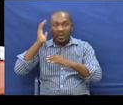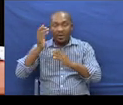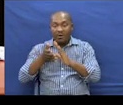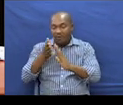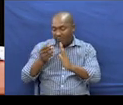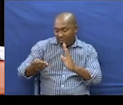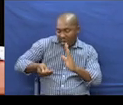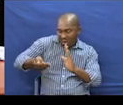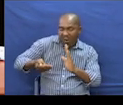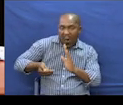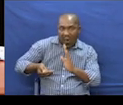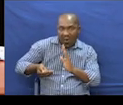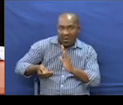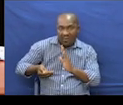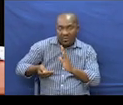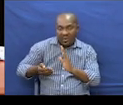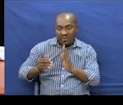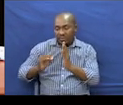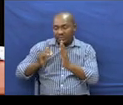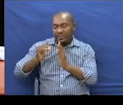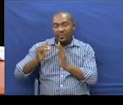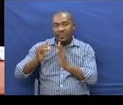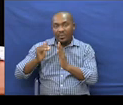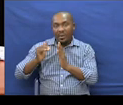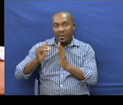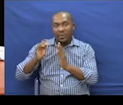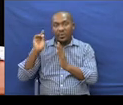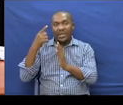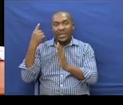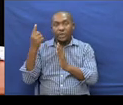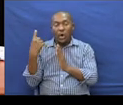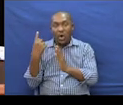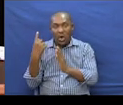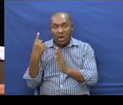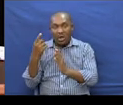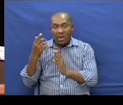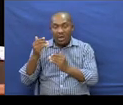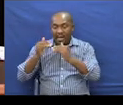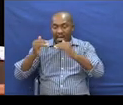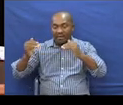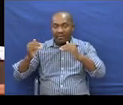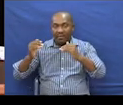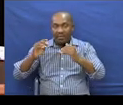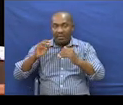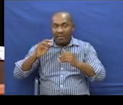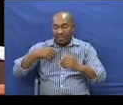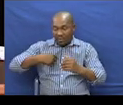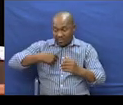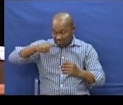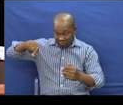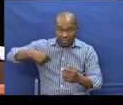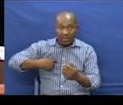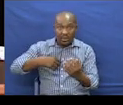local government level, from the lowest government level to the national level, whereby when we elect